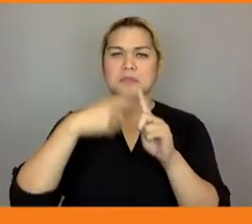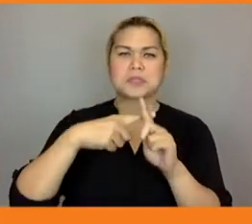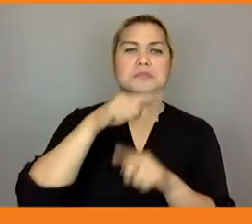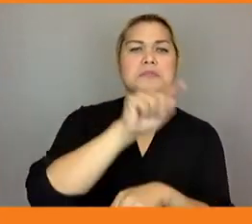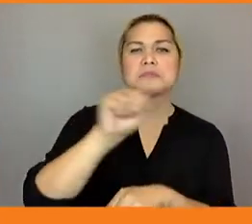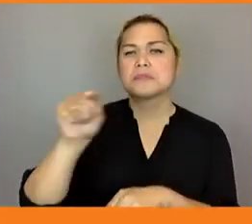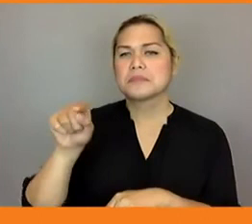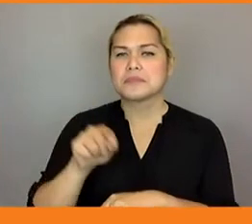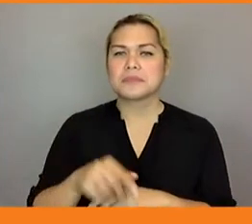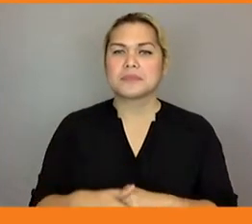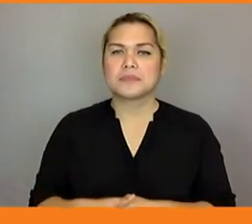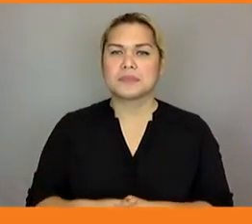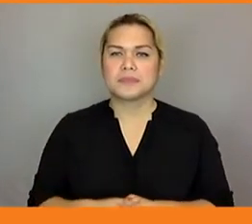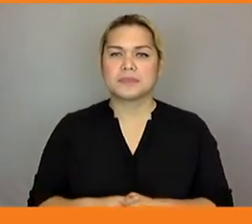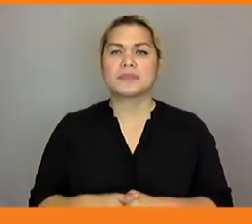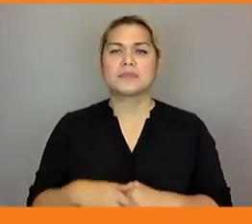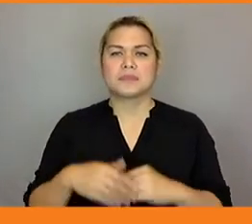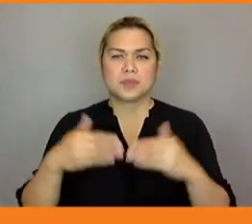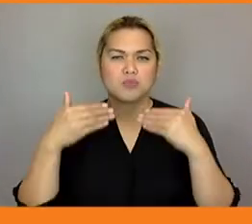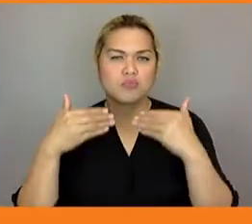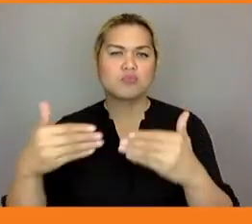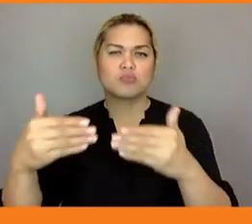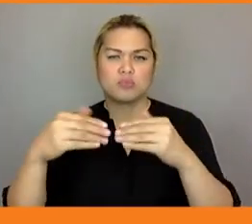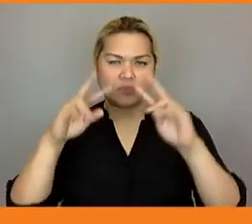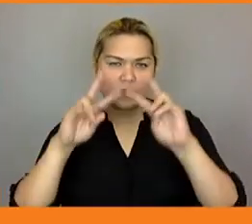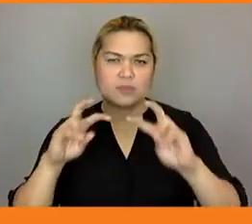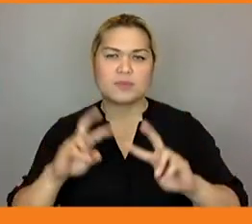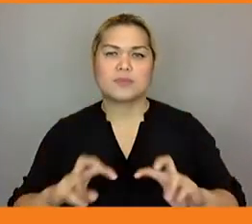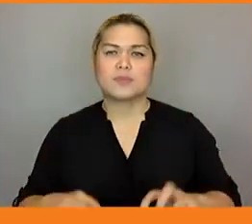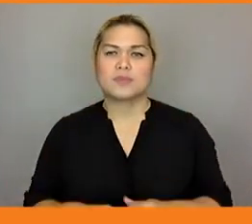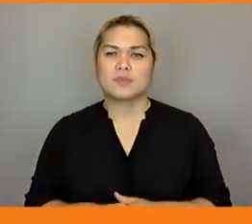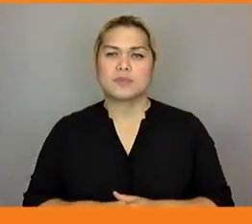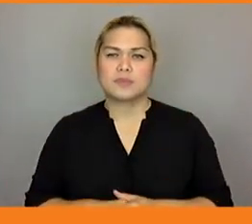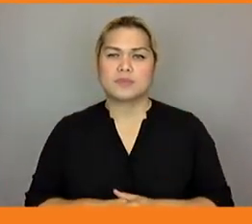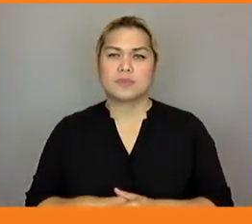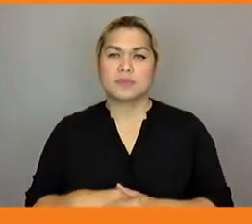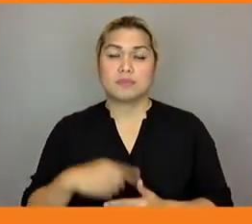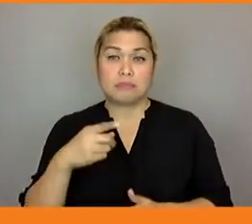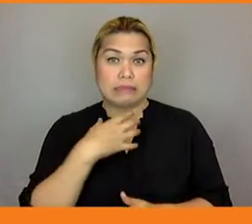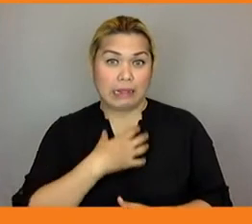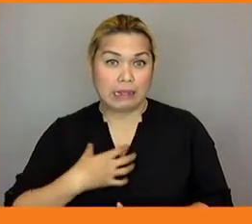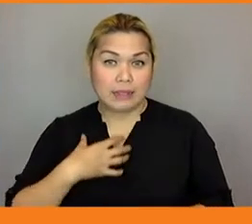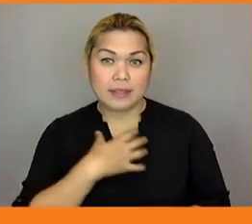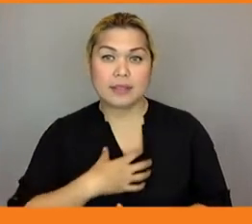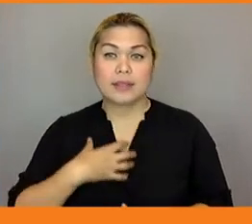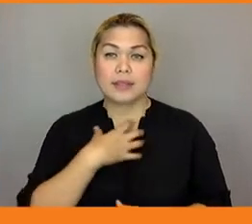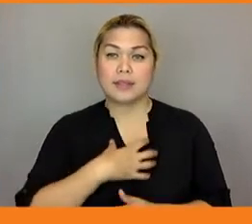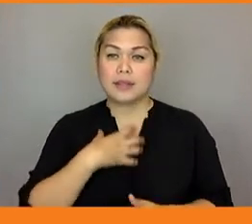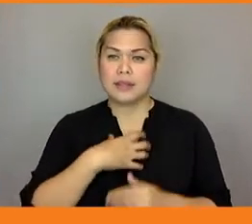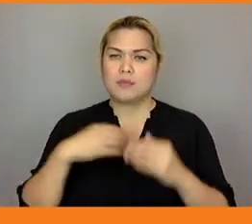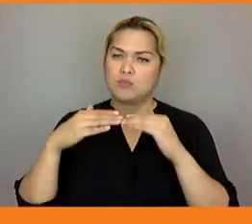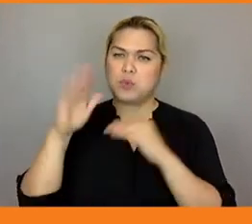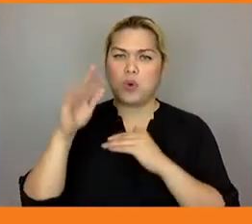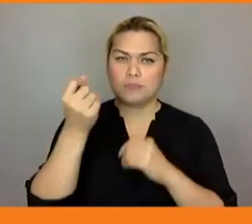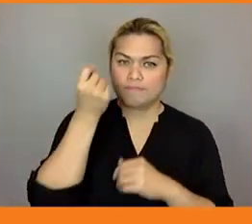missions with complainants to understand and address the issue. Please expect further